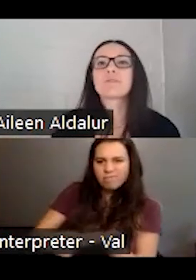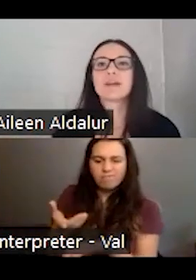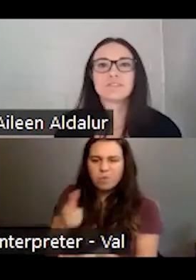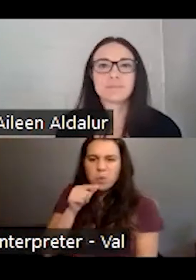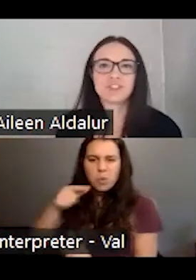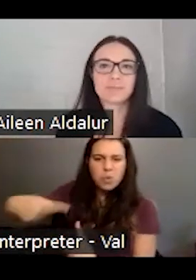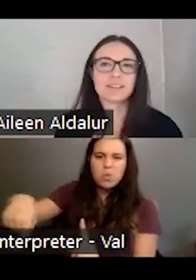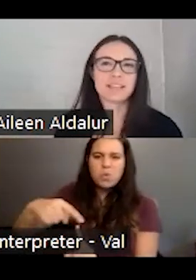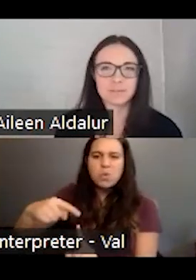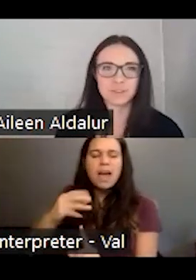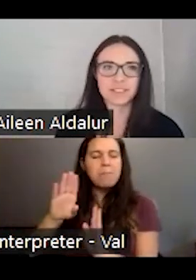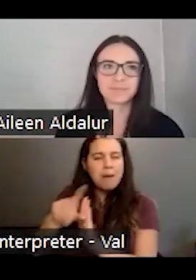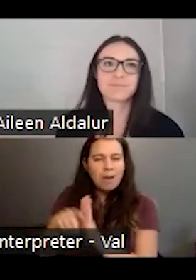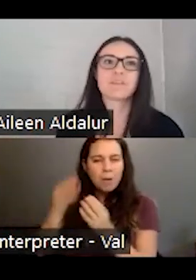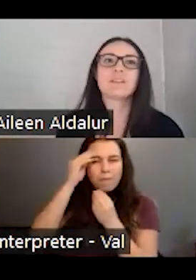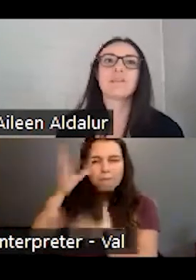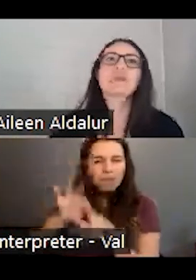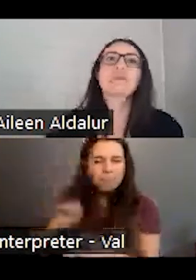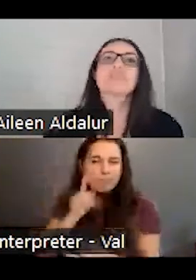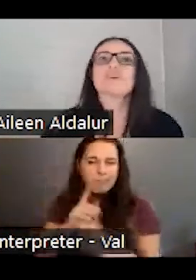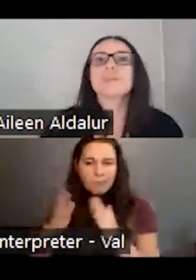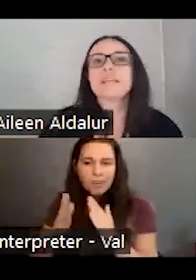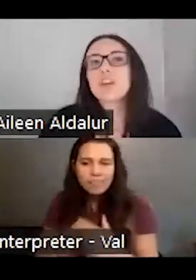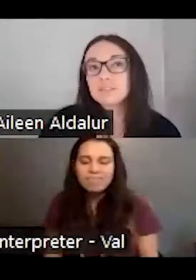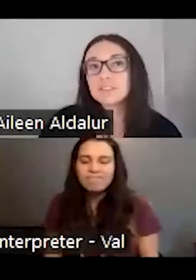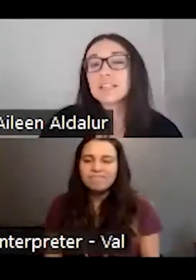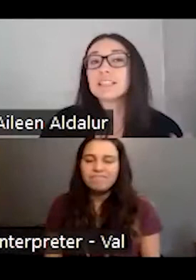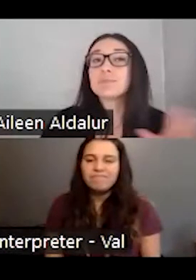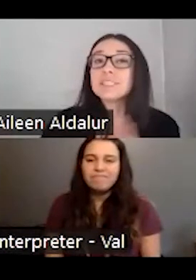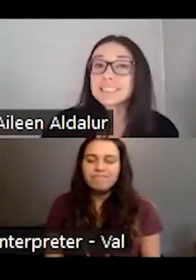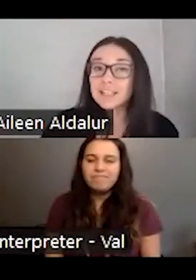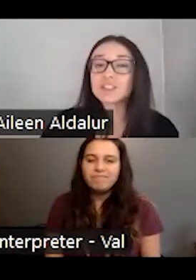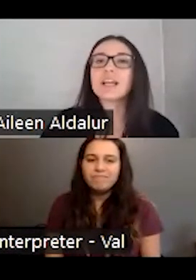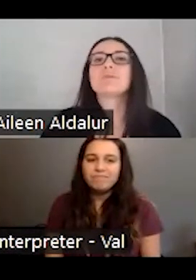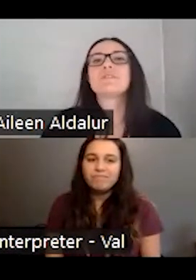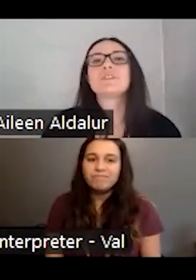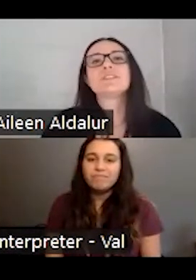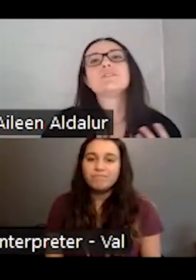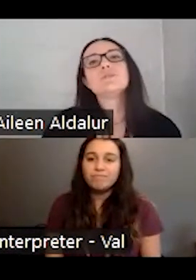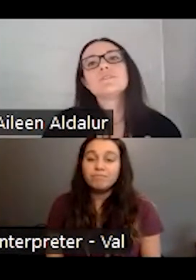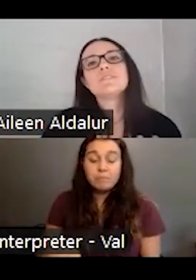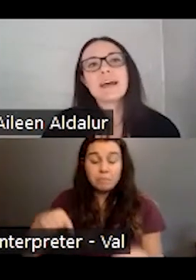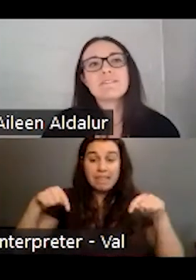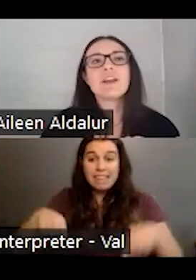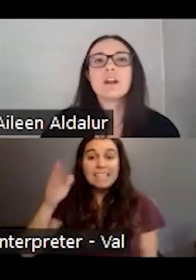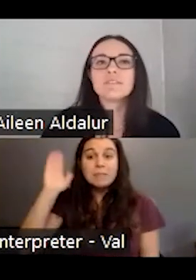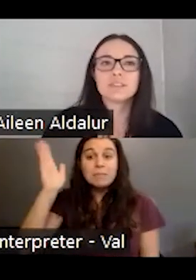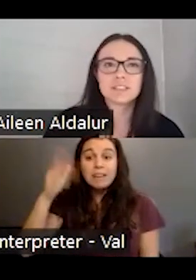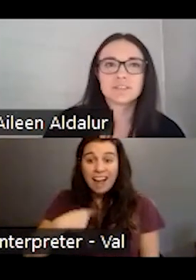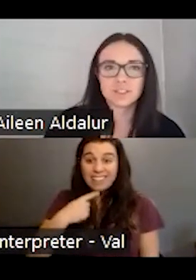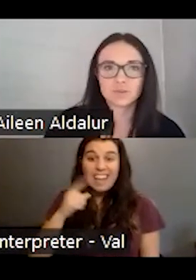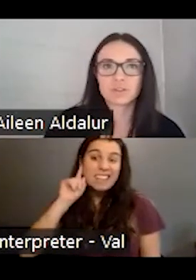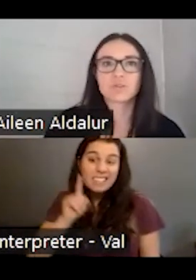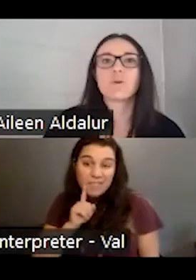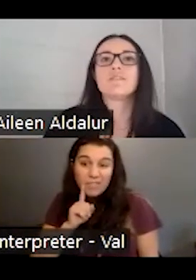provide some background information about the deaf community. So in general, in this presentation, I'm referring to the group of deaf and hard of